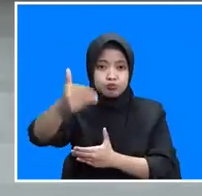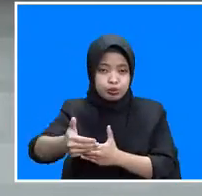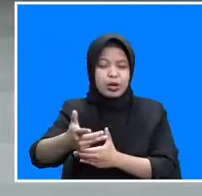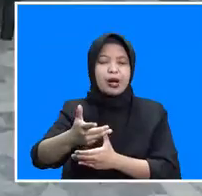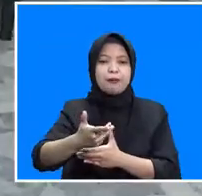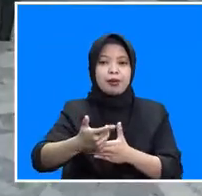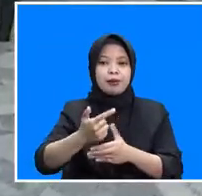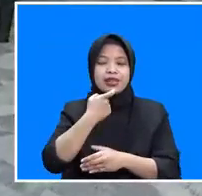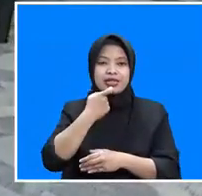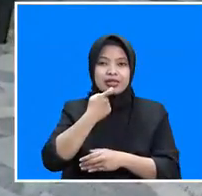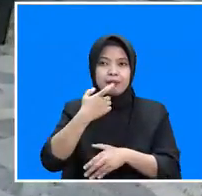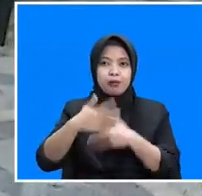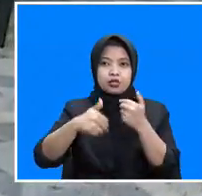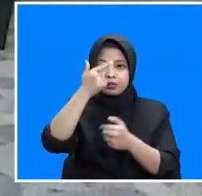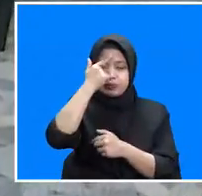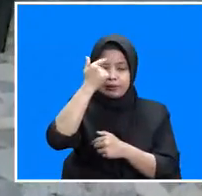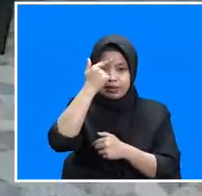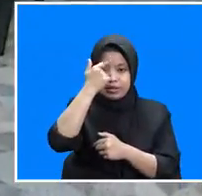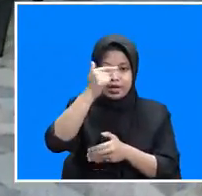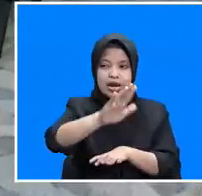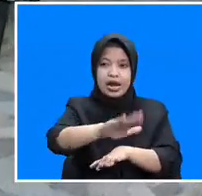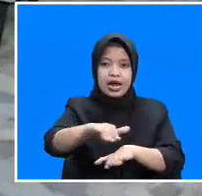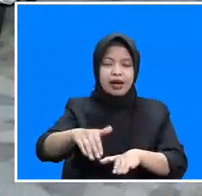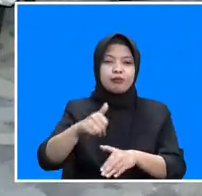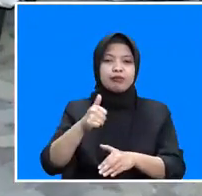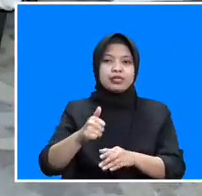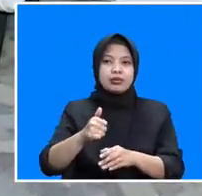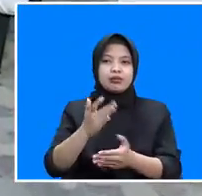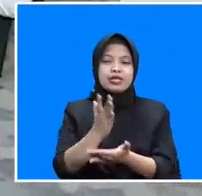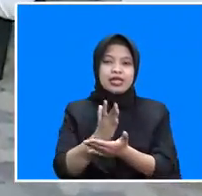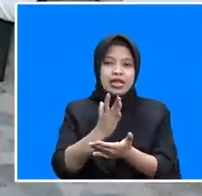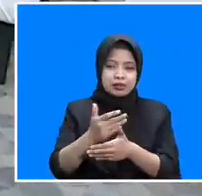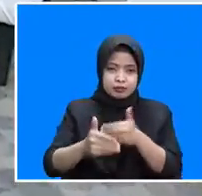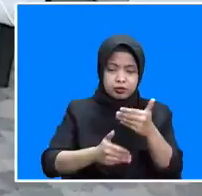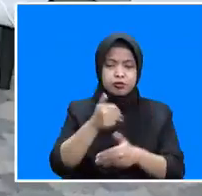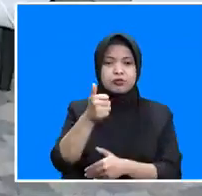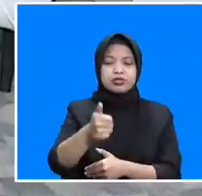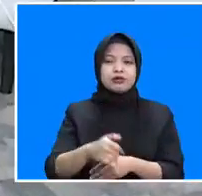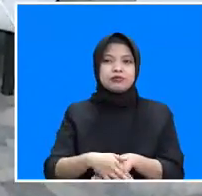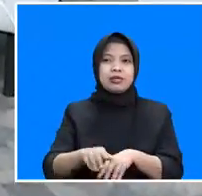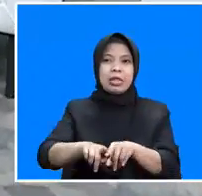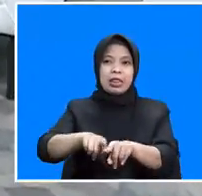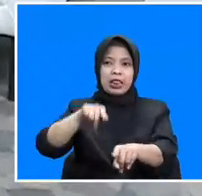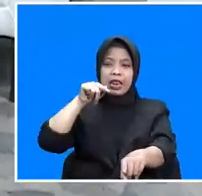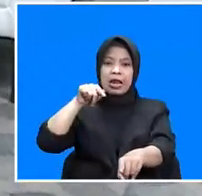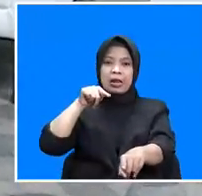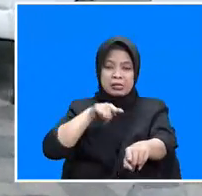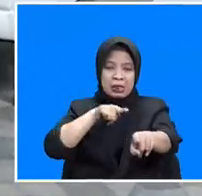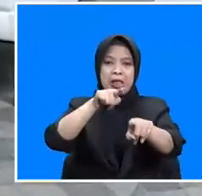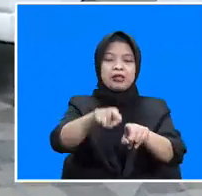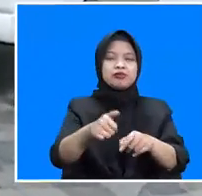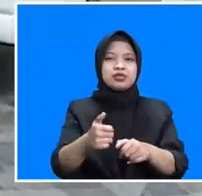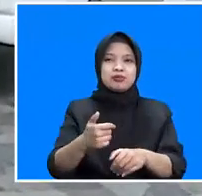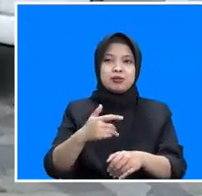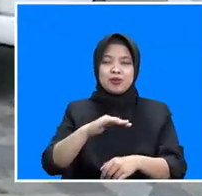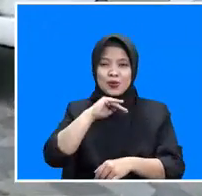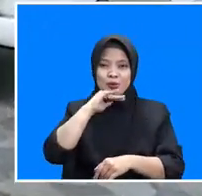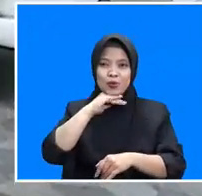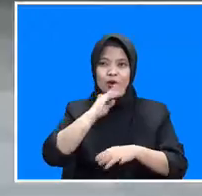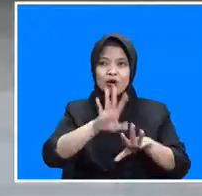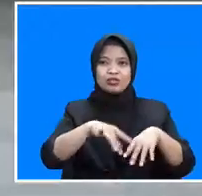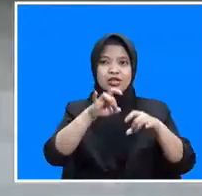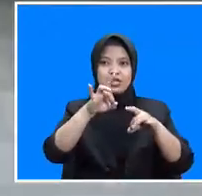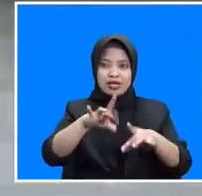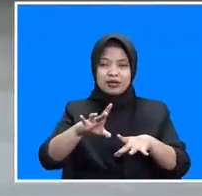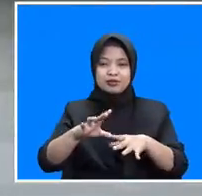learning loss. So looking forward for further collaboration, Mr. Han, with Australia. And now, Ms. Catherine,